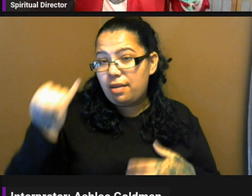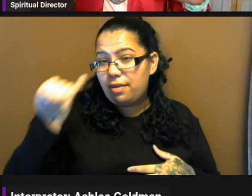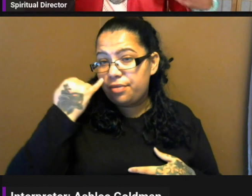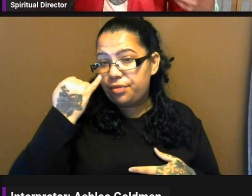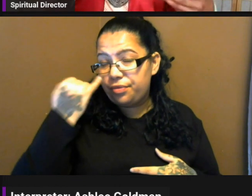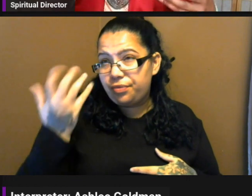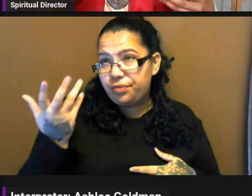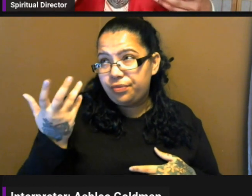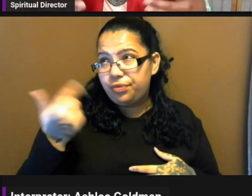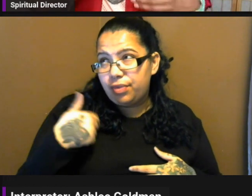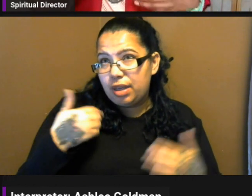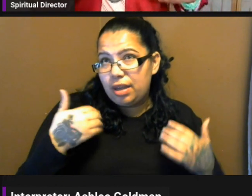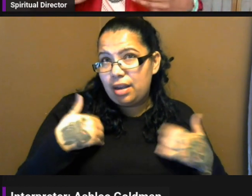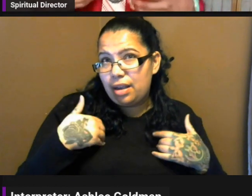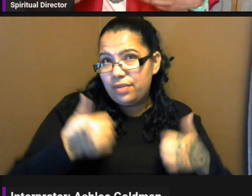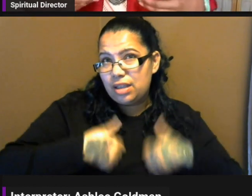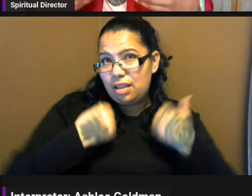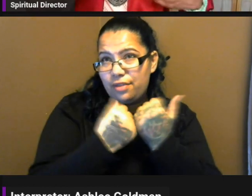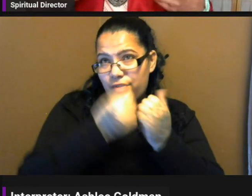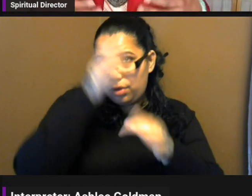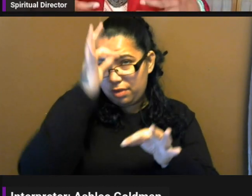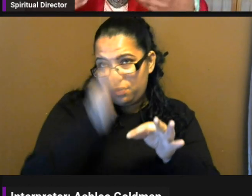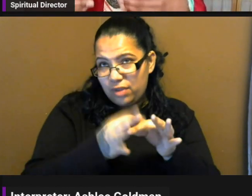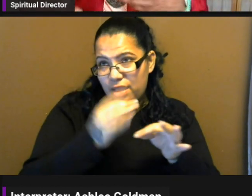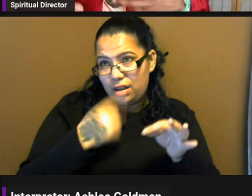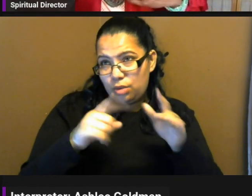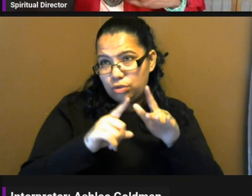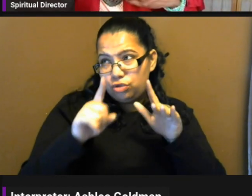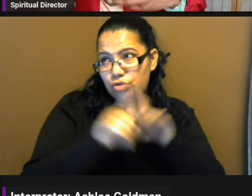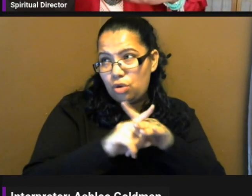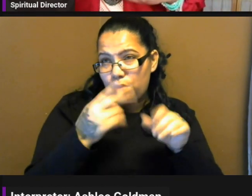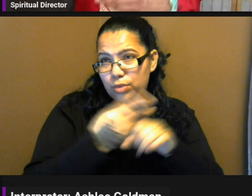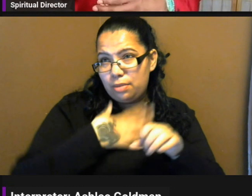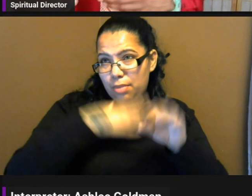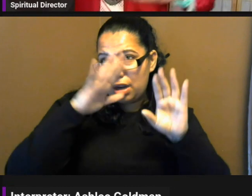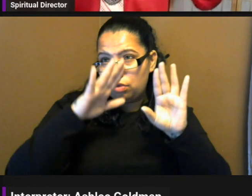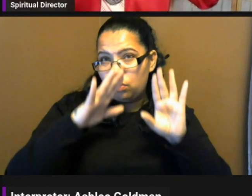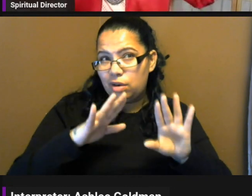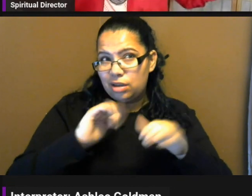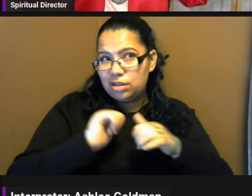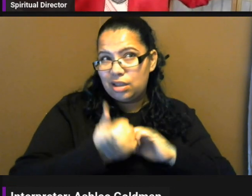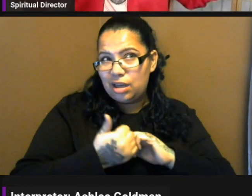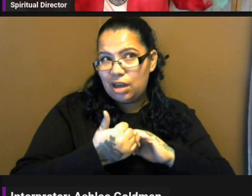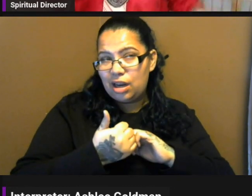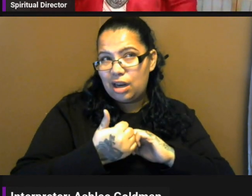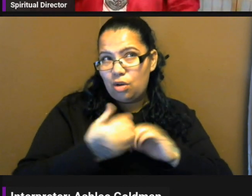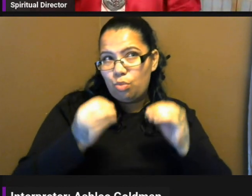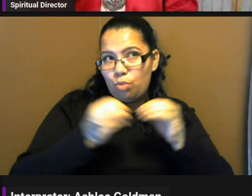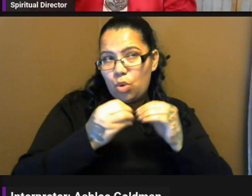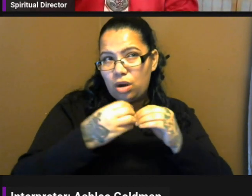if I'm going to have this life affirming faith and I'm going to show up in my greatness by being more gentle in life,